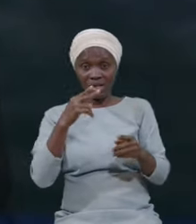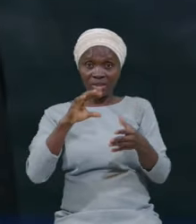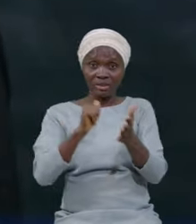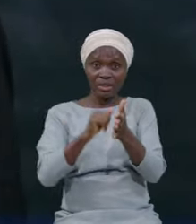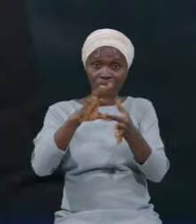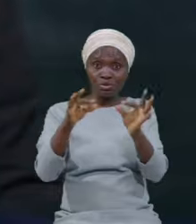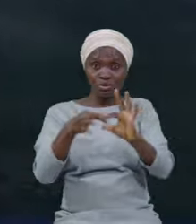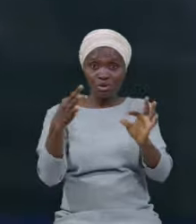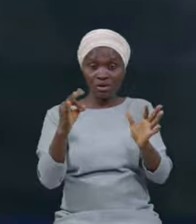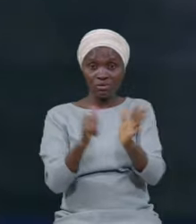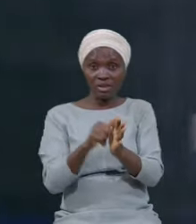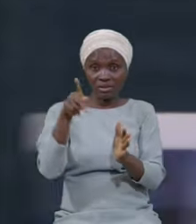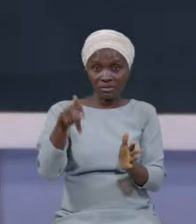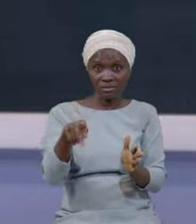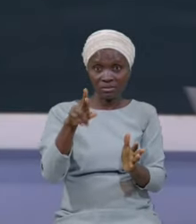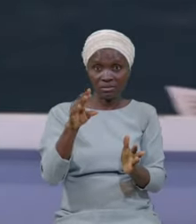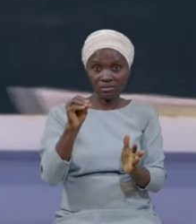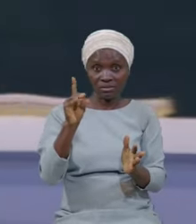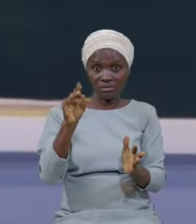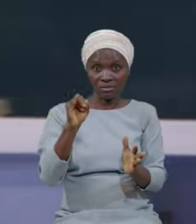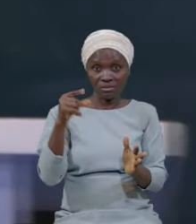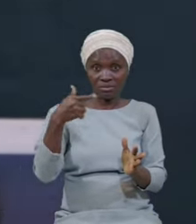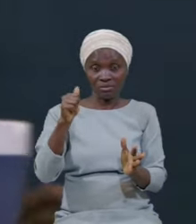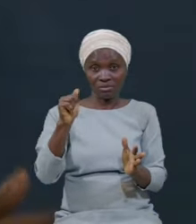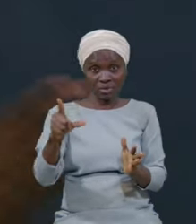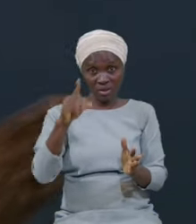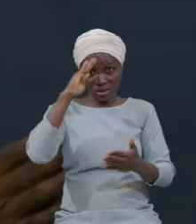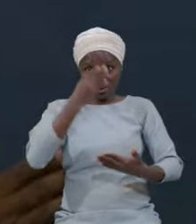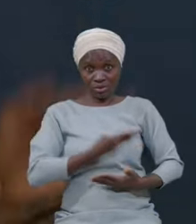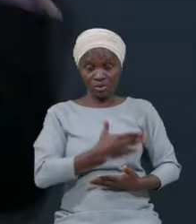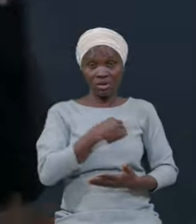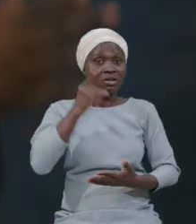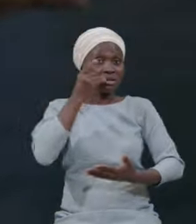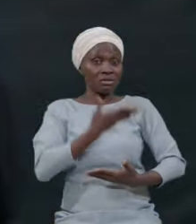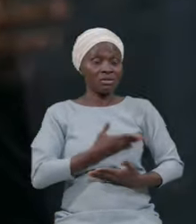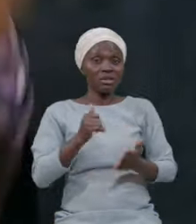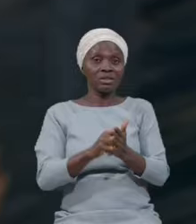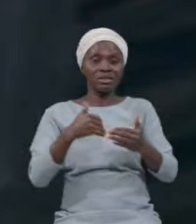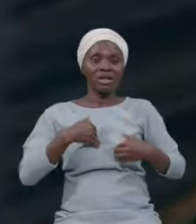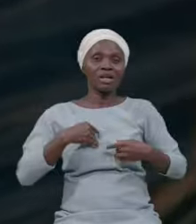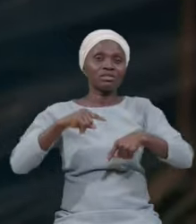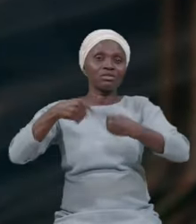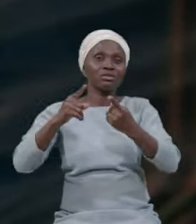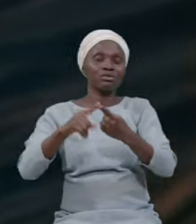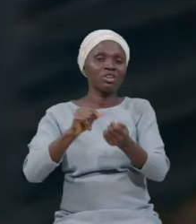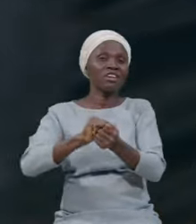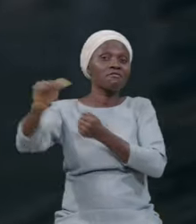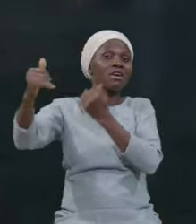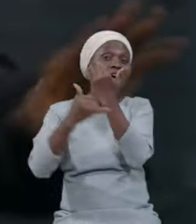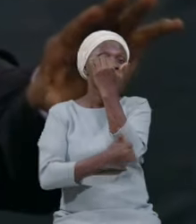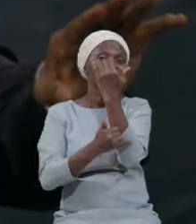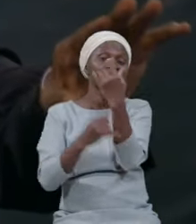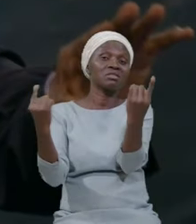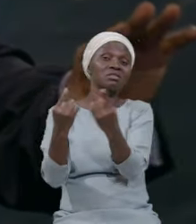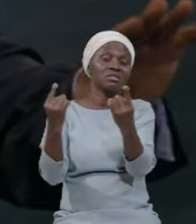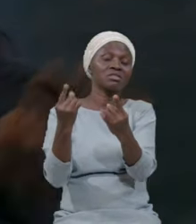his resources, and he said of the Almighty Father in heaven, saying, good for him, good for her. He